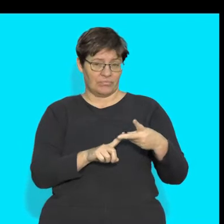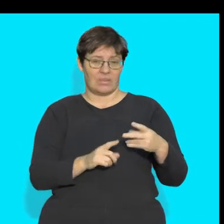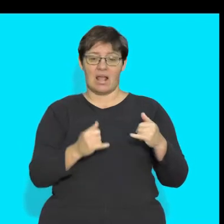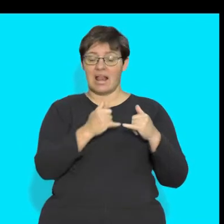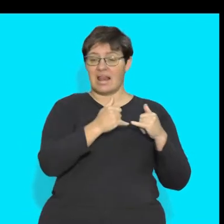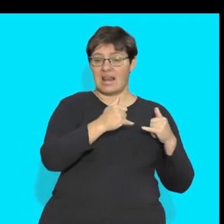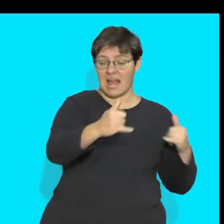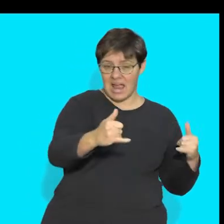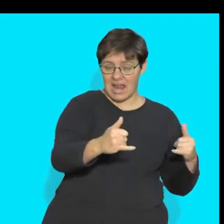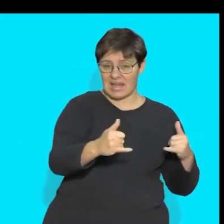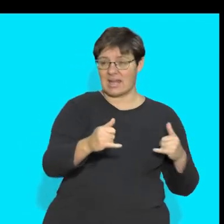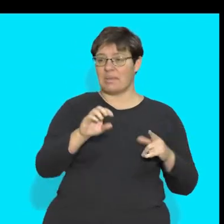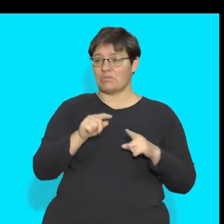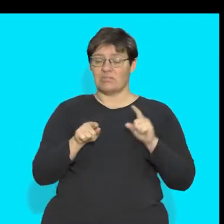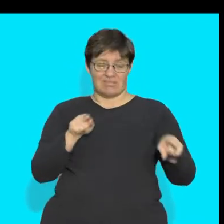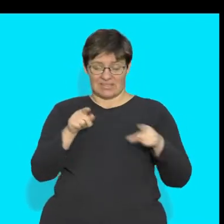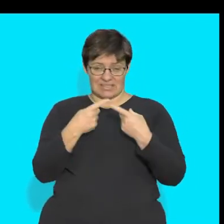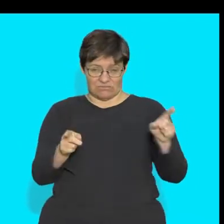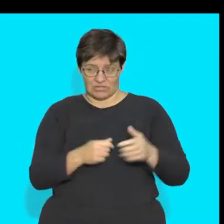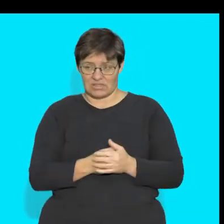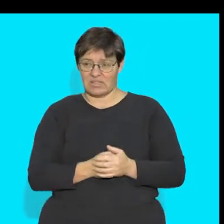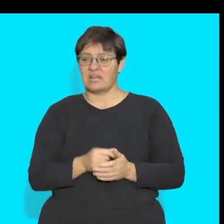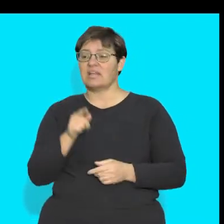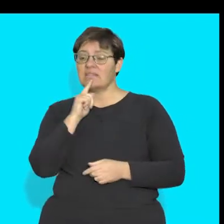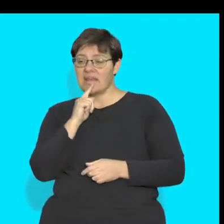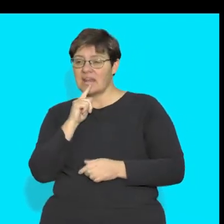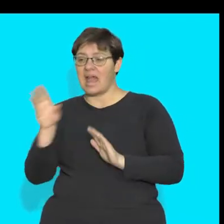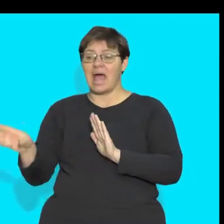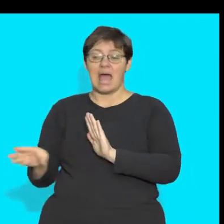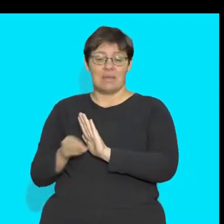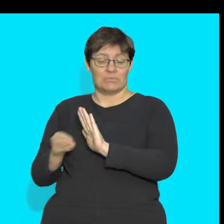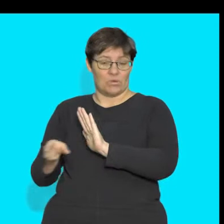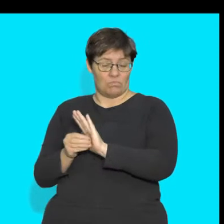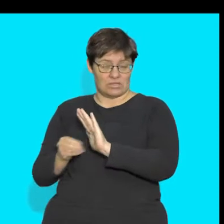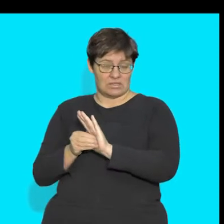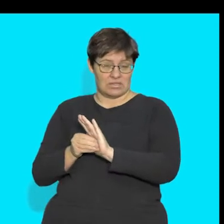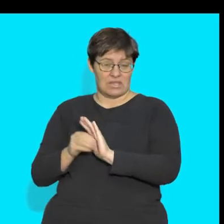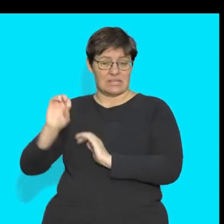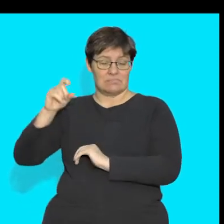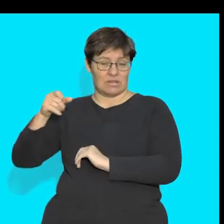emission spectrum, they are different. We're going to look at an absorption spectrum.